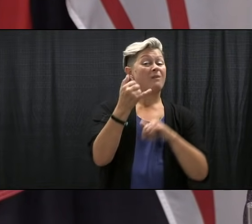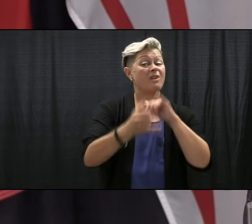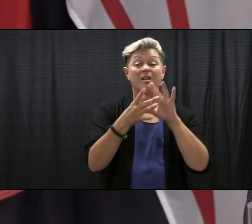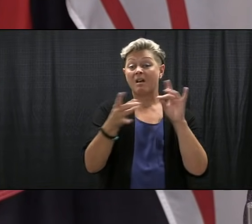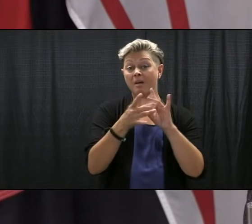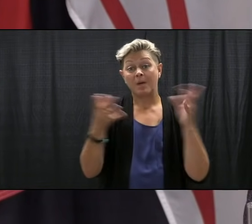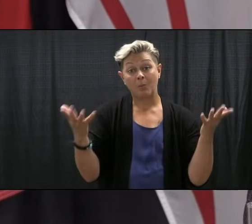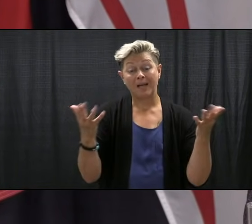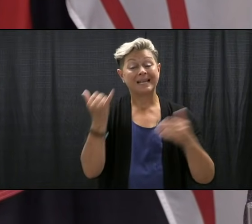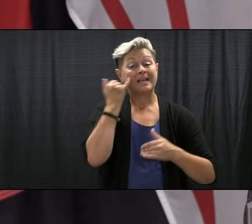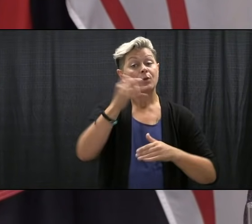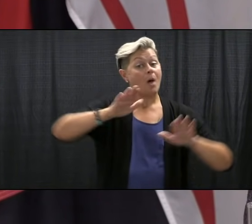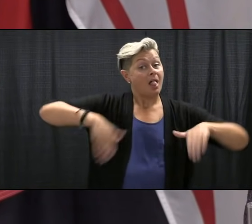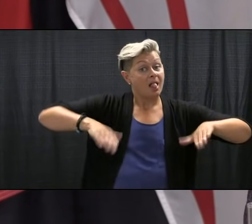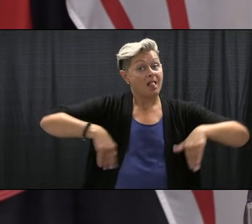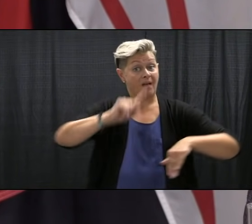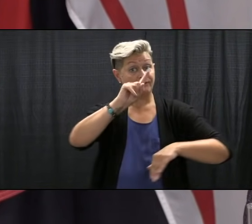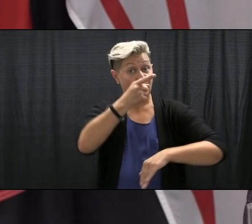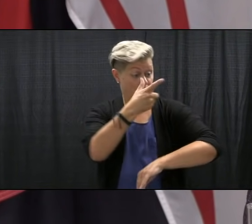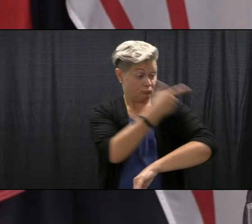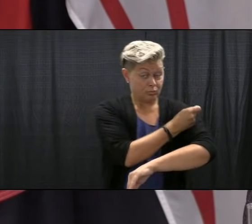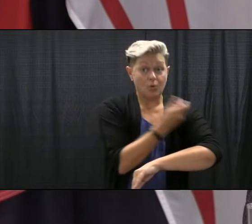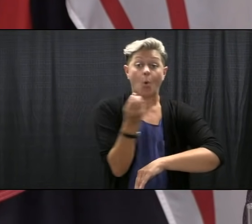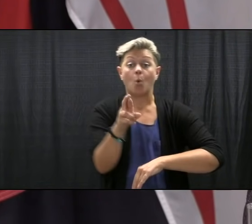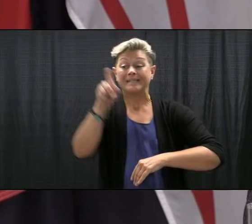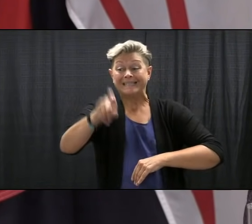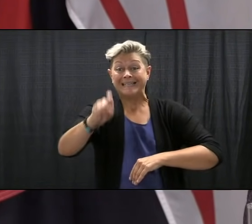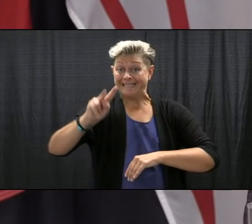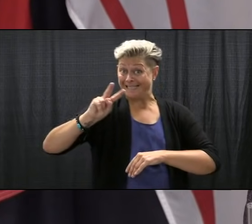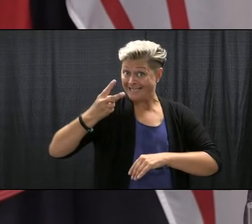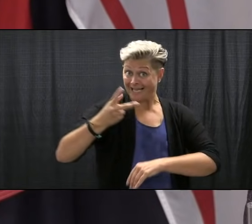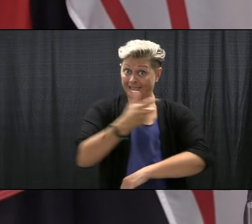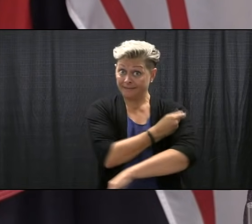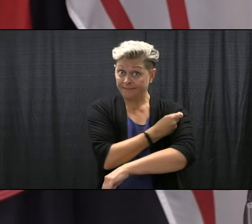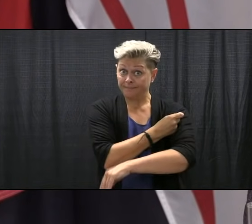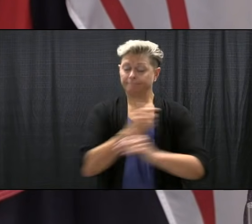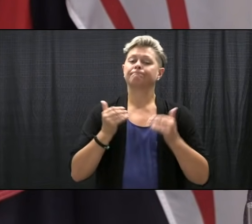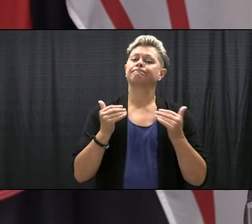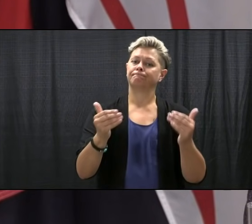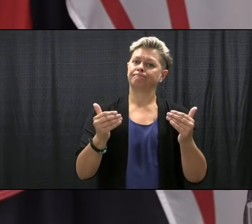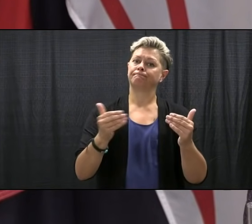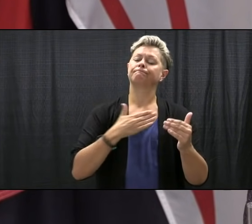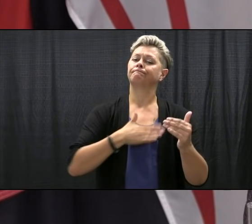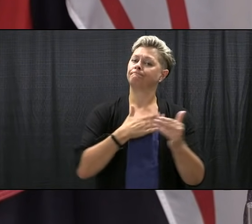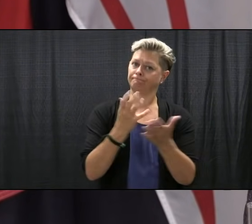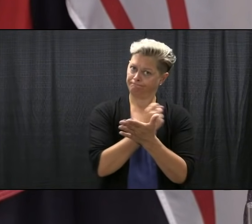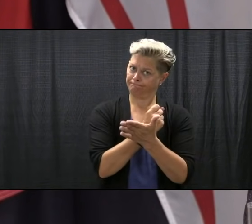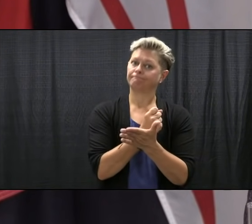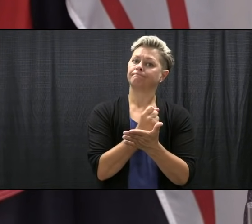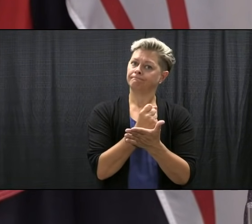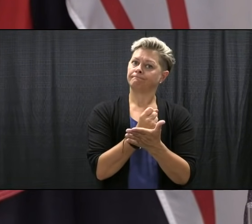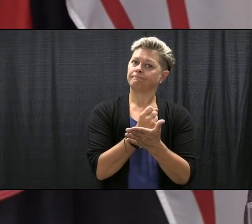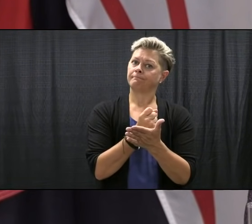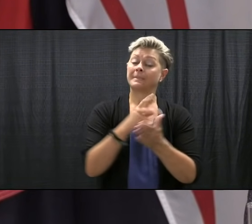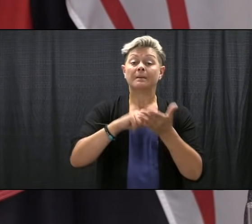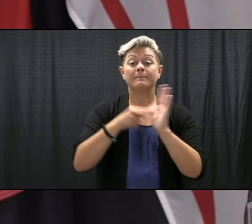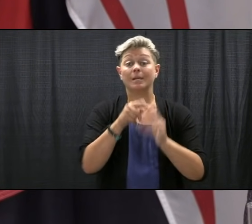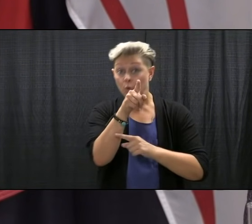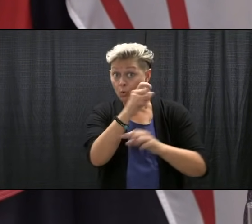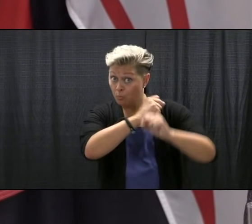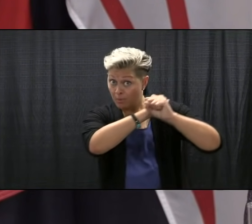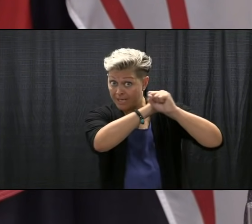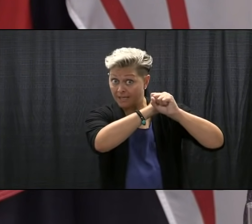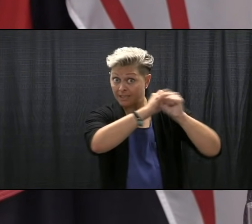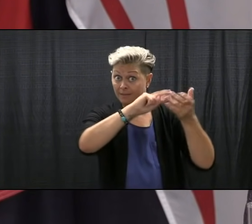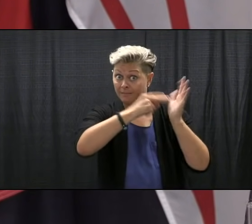you haven't had your first or you need your second shot, go get the shot. Having you protected keeps us